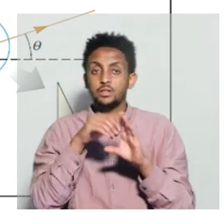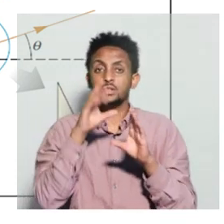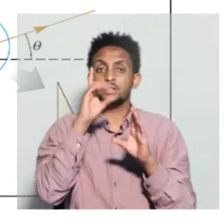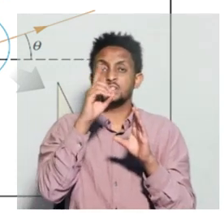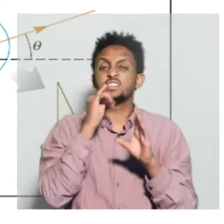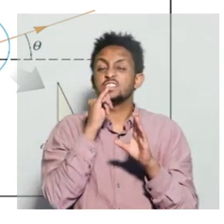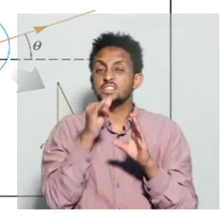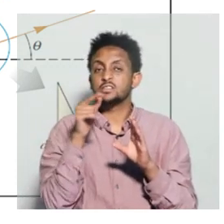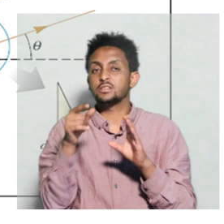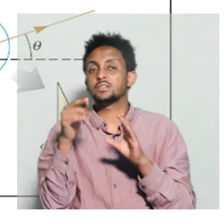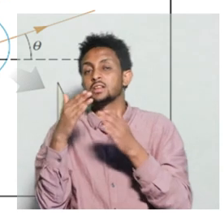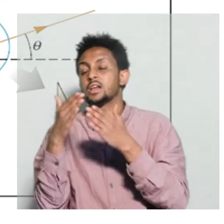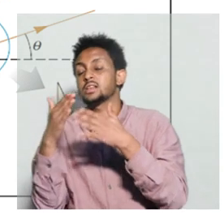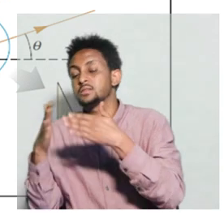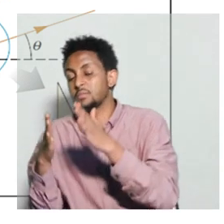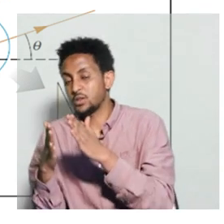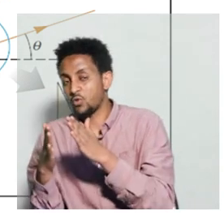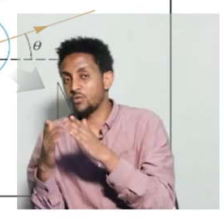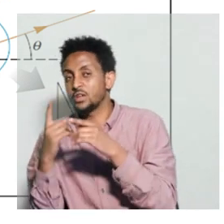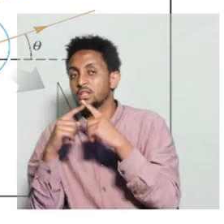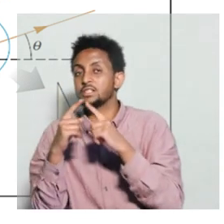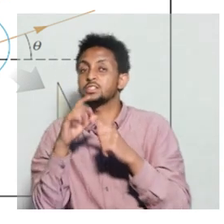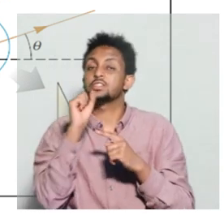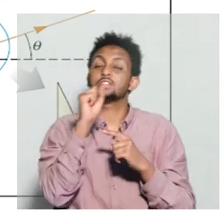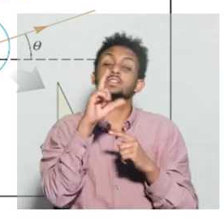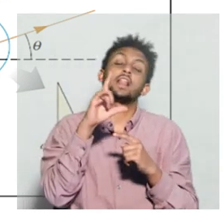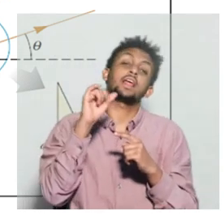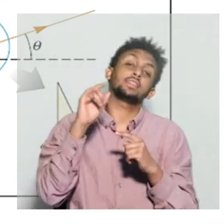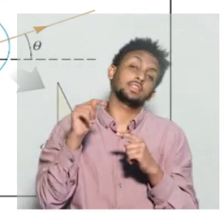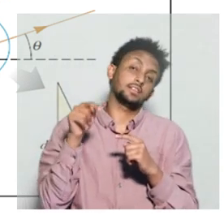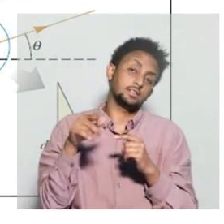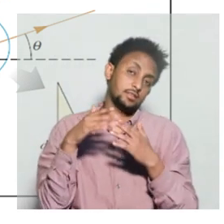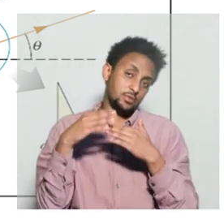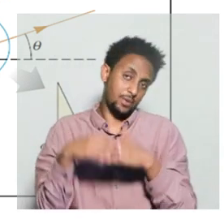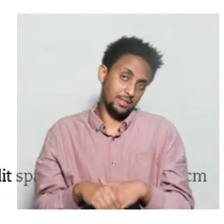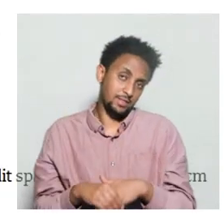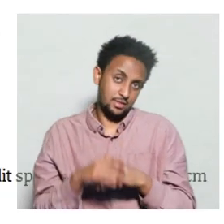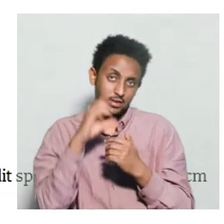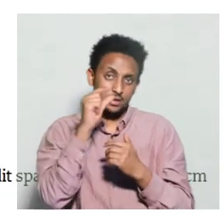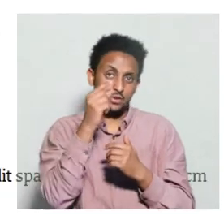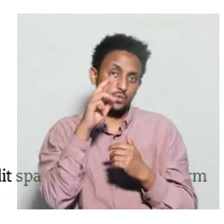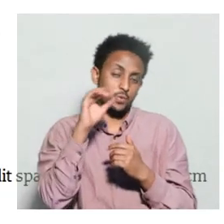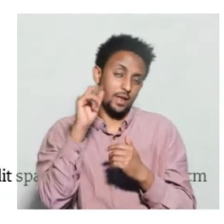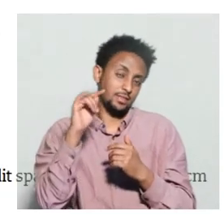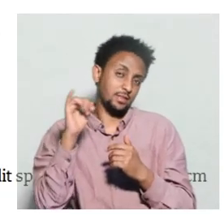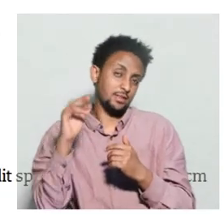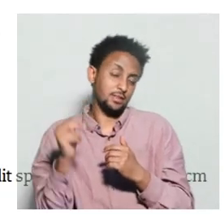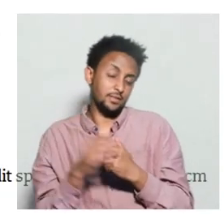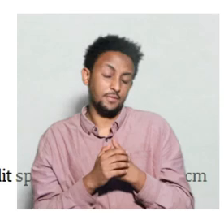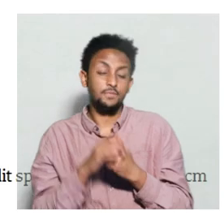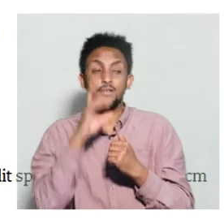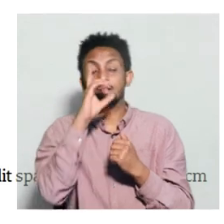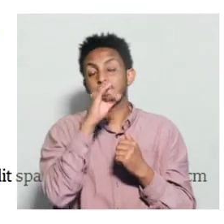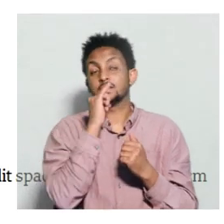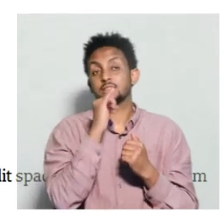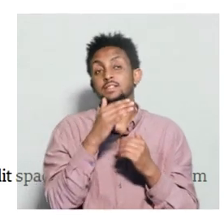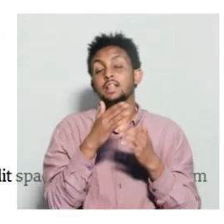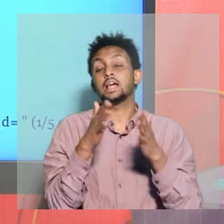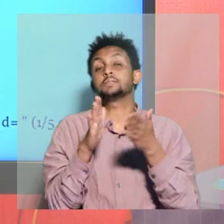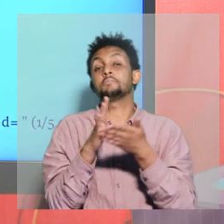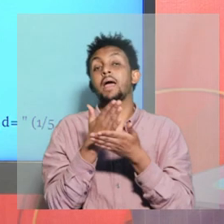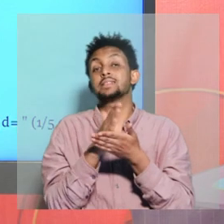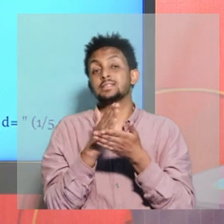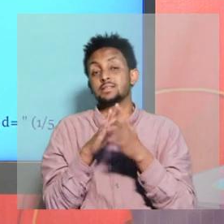d is the space between each slits on the grating. Here, d is the space